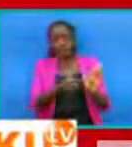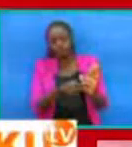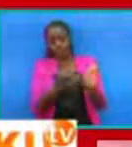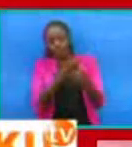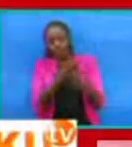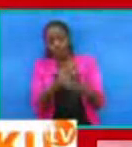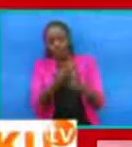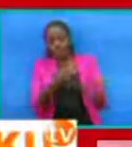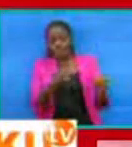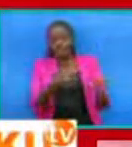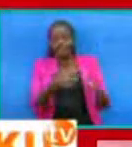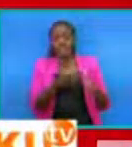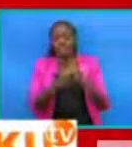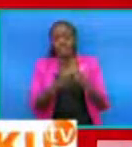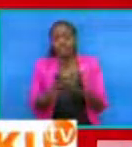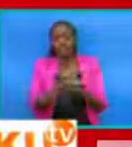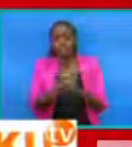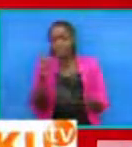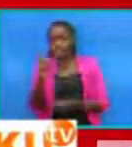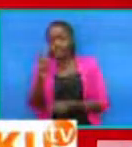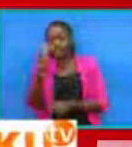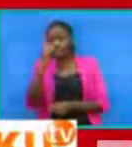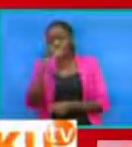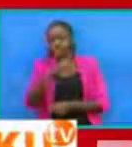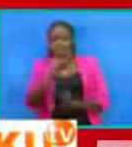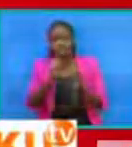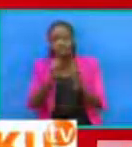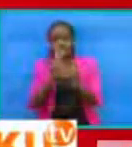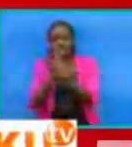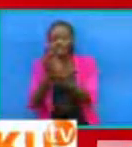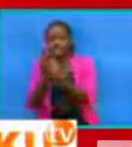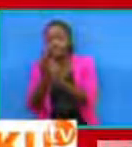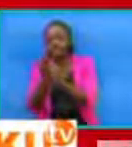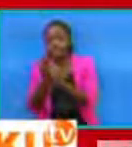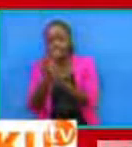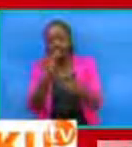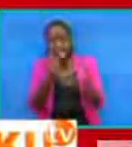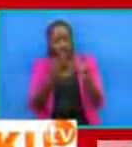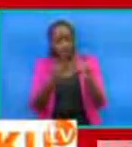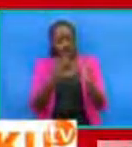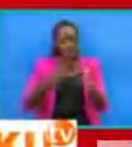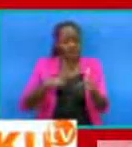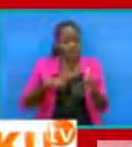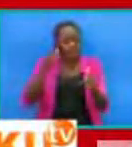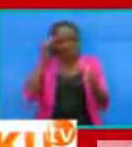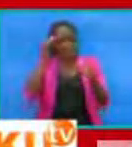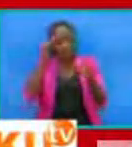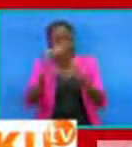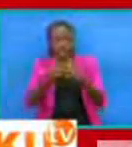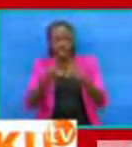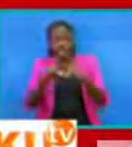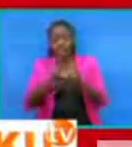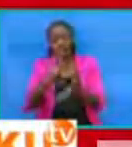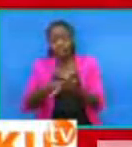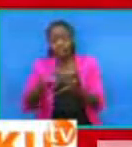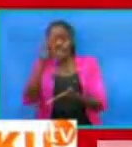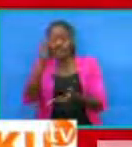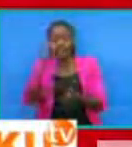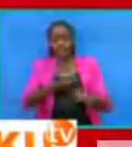person finished number 13, if I remember very well, and was running